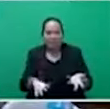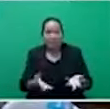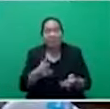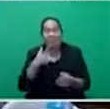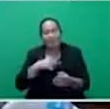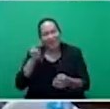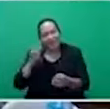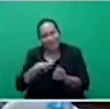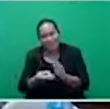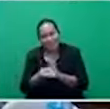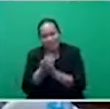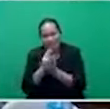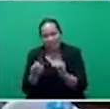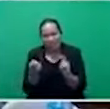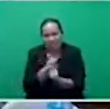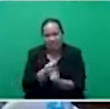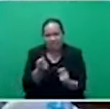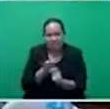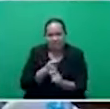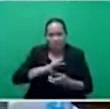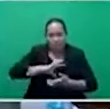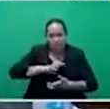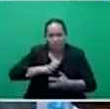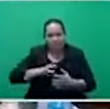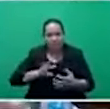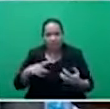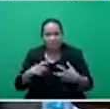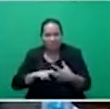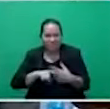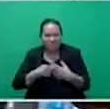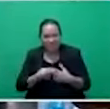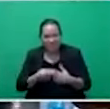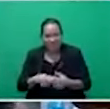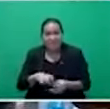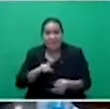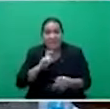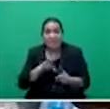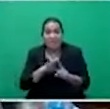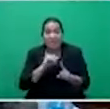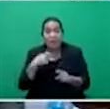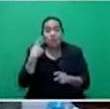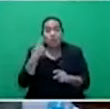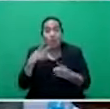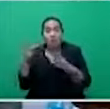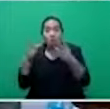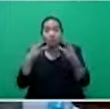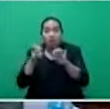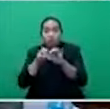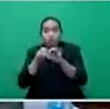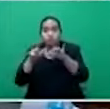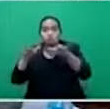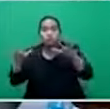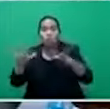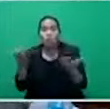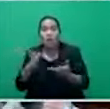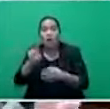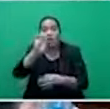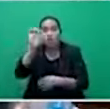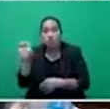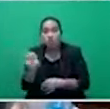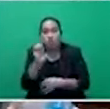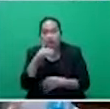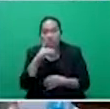same way, we have to revise this budget. If tomorrow, God forbid, the war spreads in Europe and